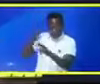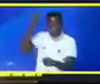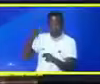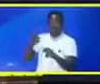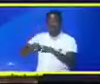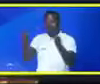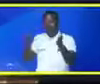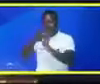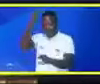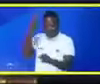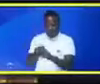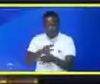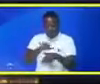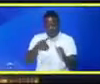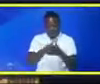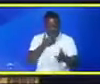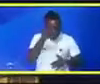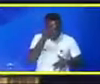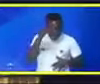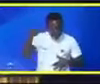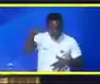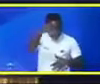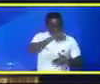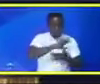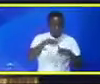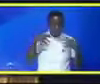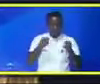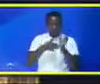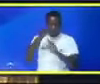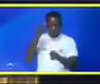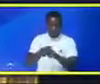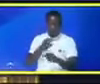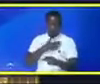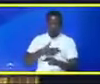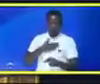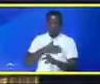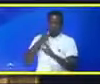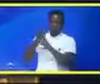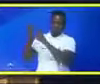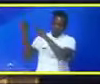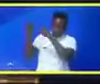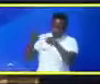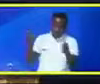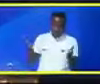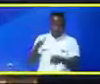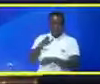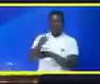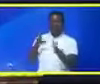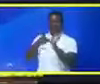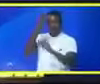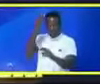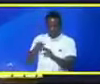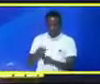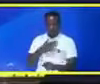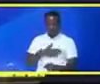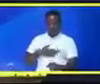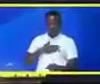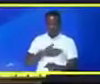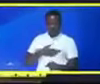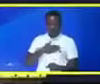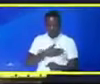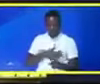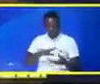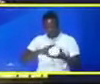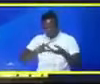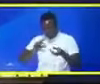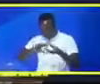the sick in this place tonight. Deliver the oppressed in this place tonight. Rewrite the